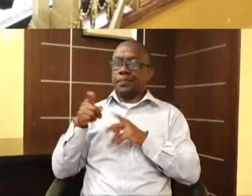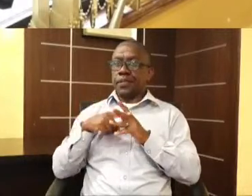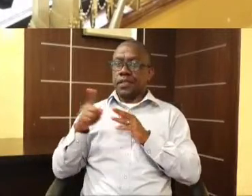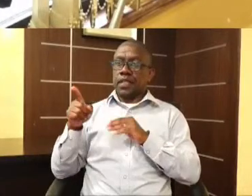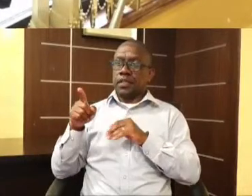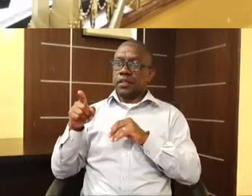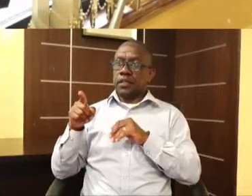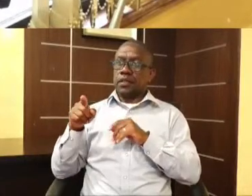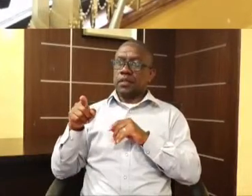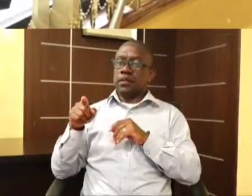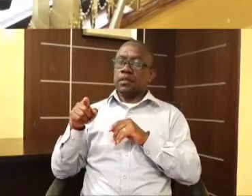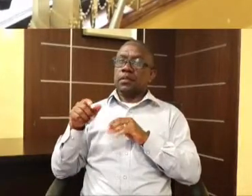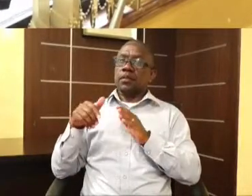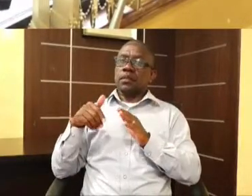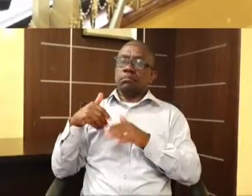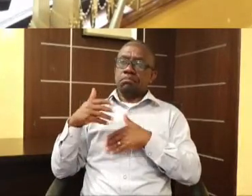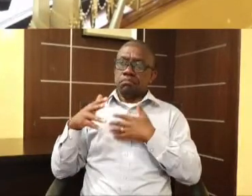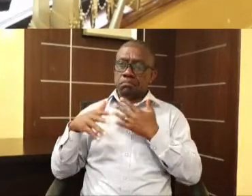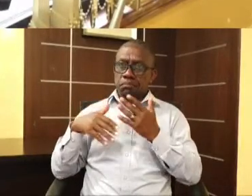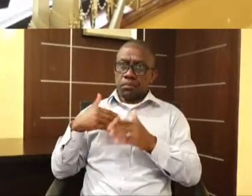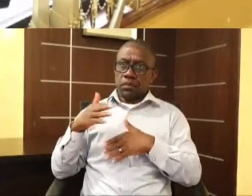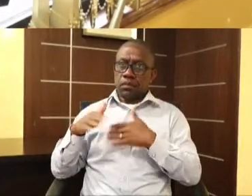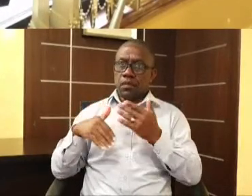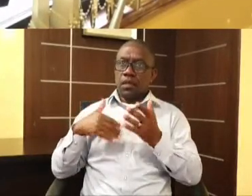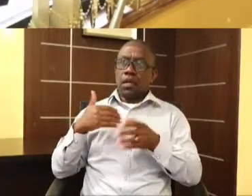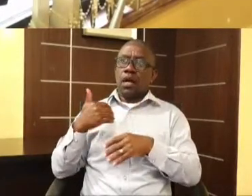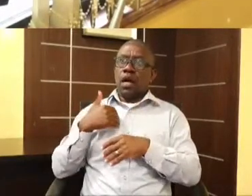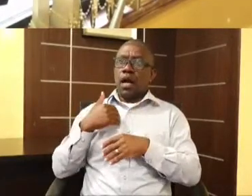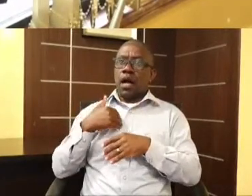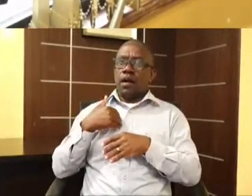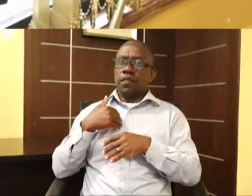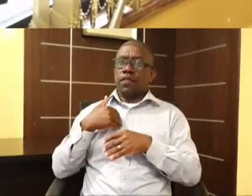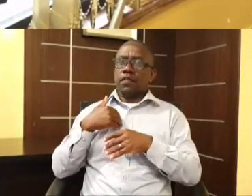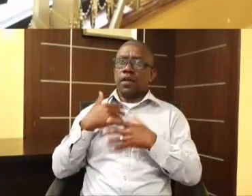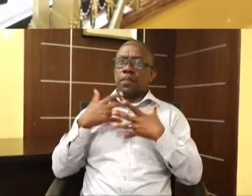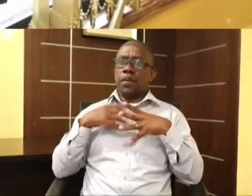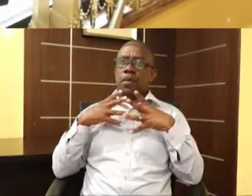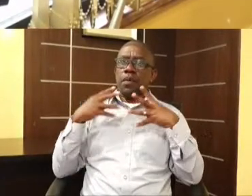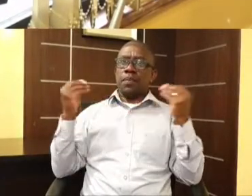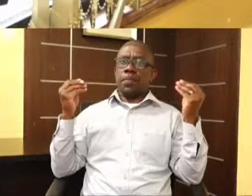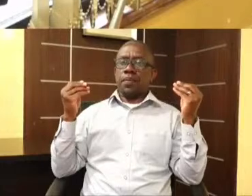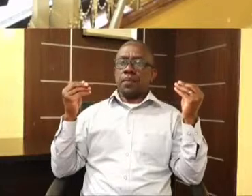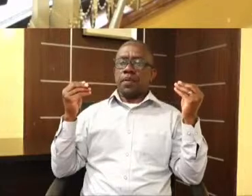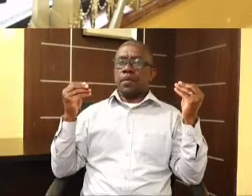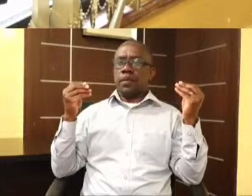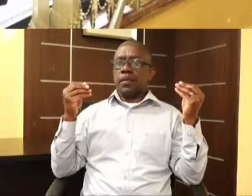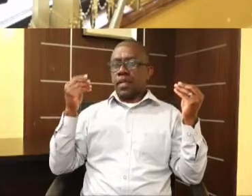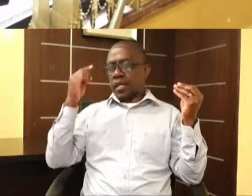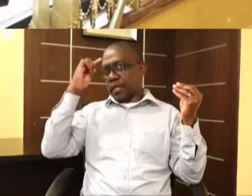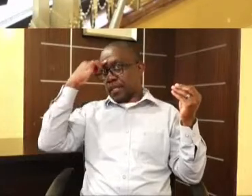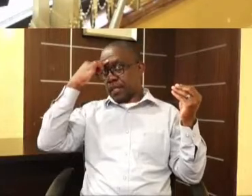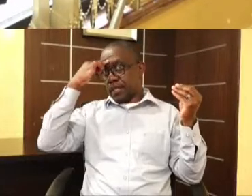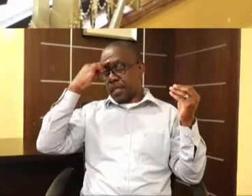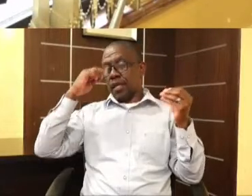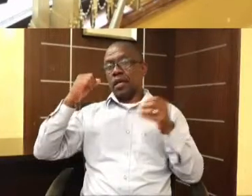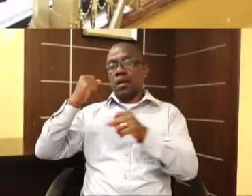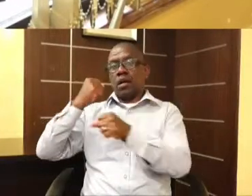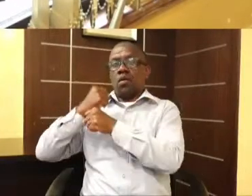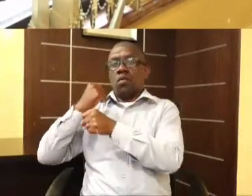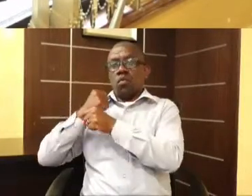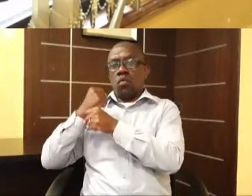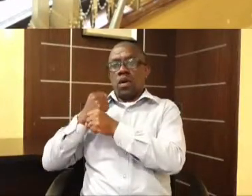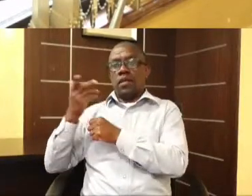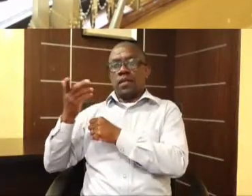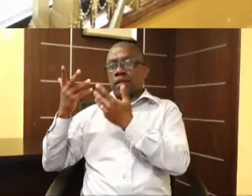Kakamega, and then after that, they took a pause and went to India, and they did a lot of work in India.